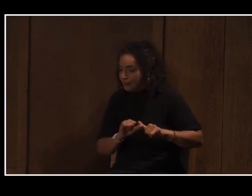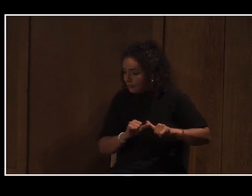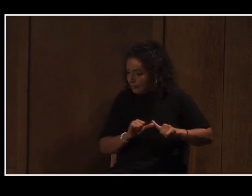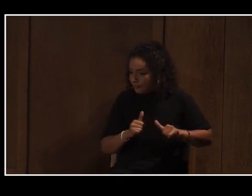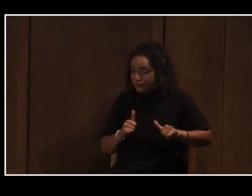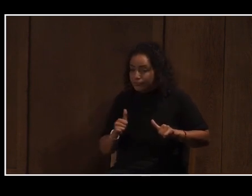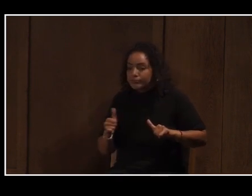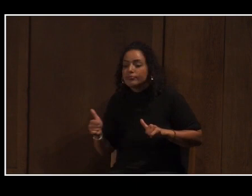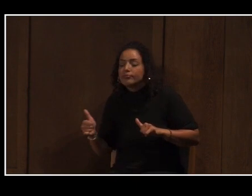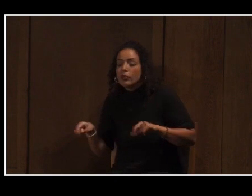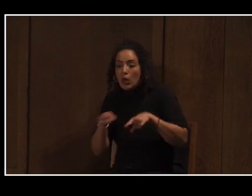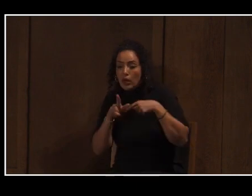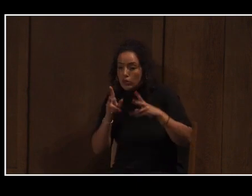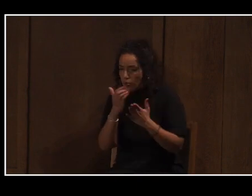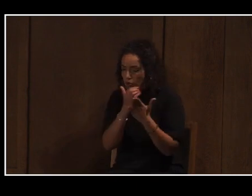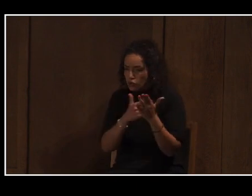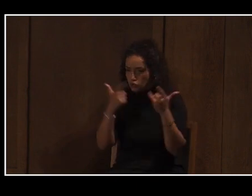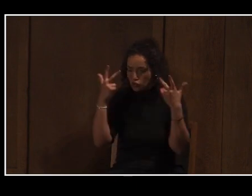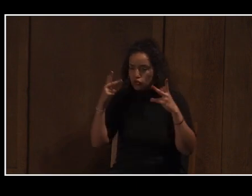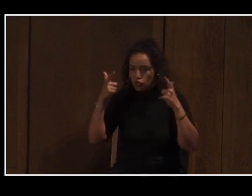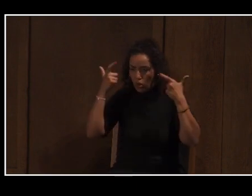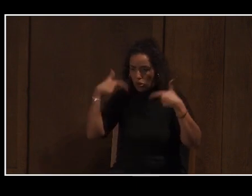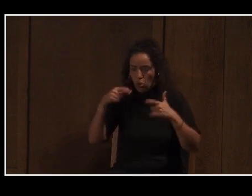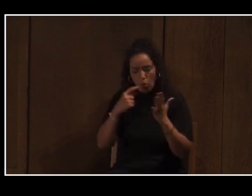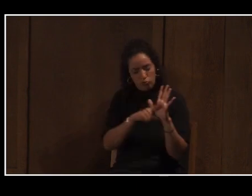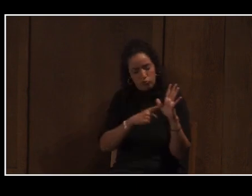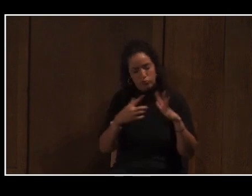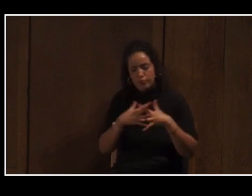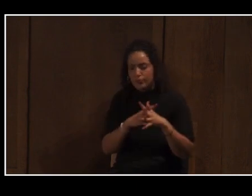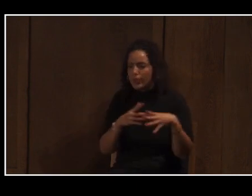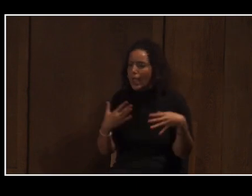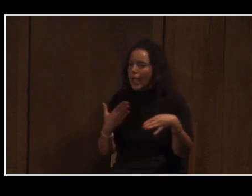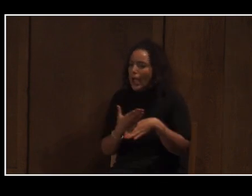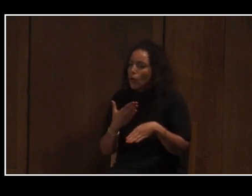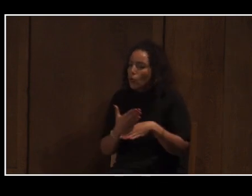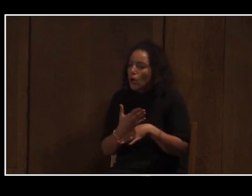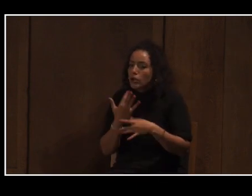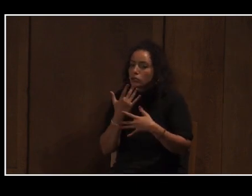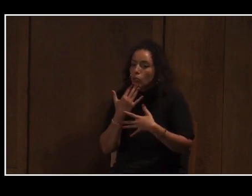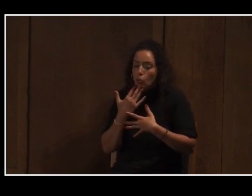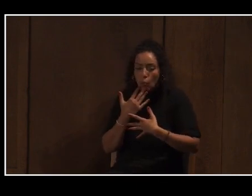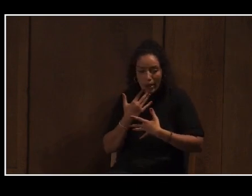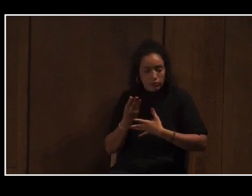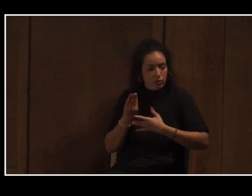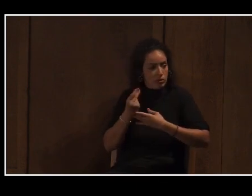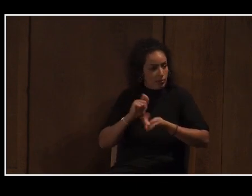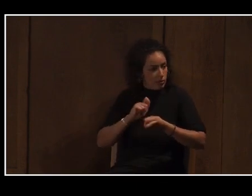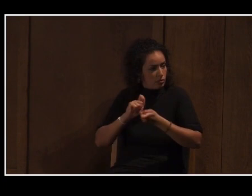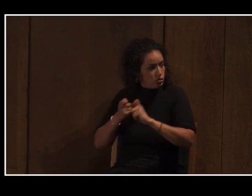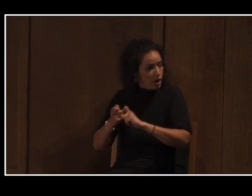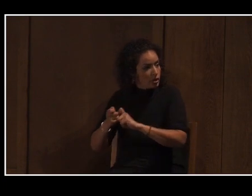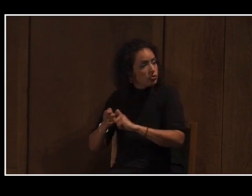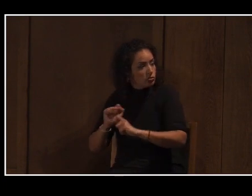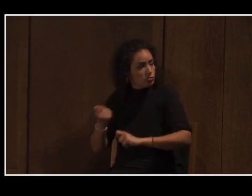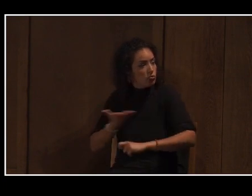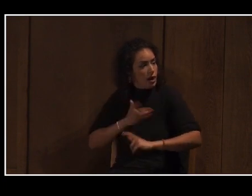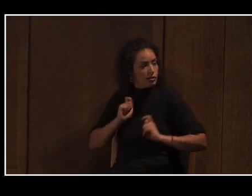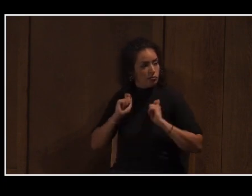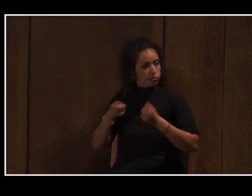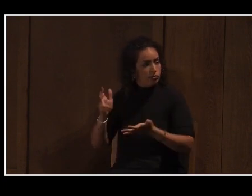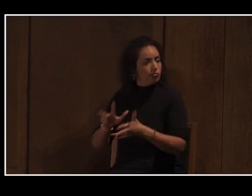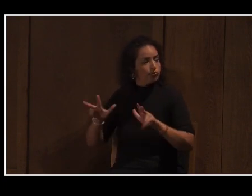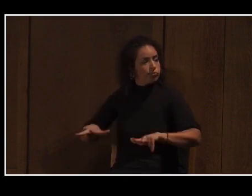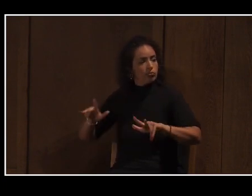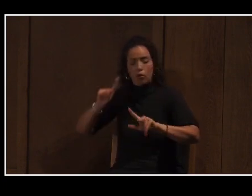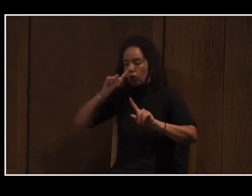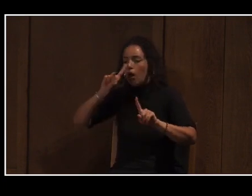way the constitutional law works, is that once a right is granted, it cannot be taken back. So basically, we got to